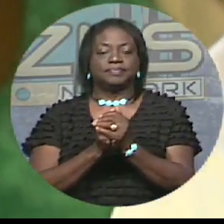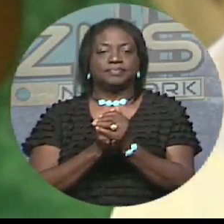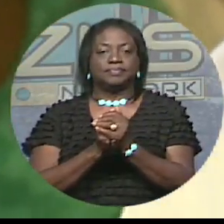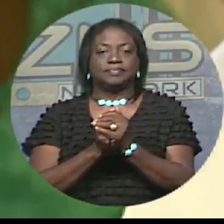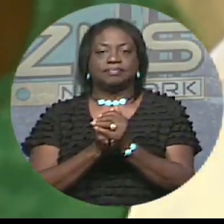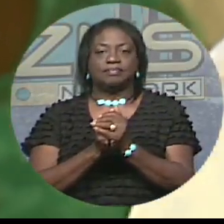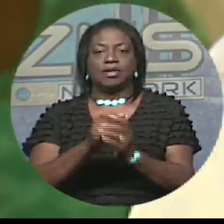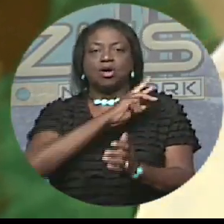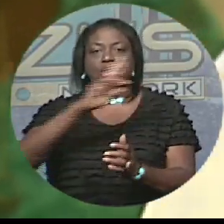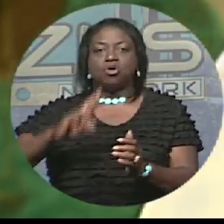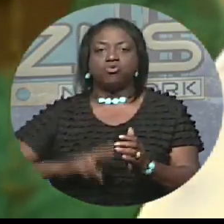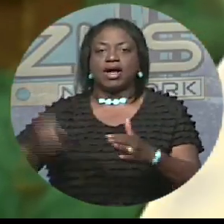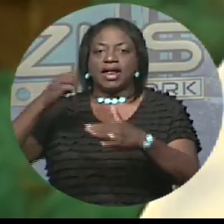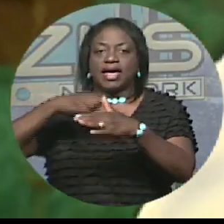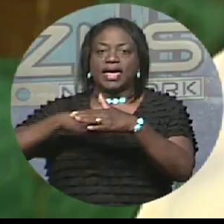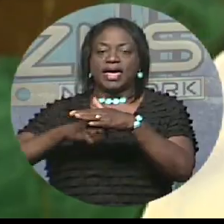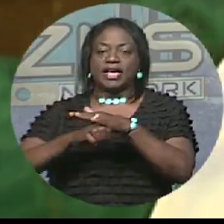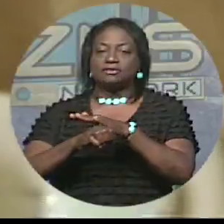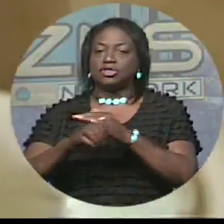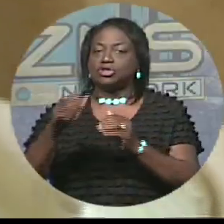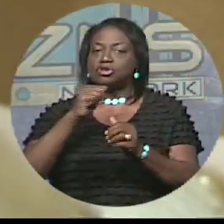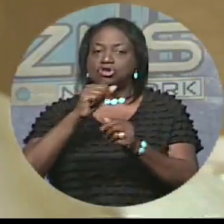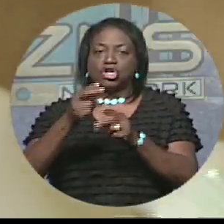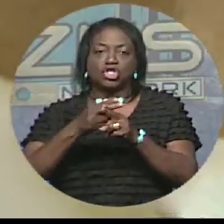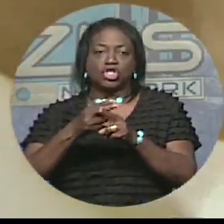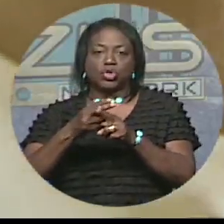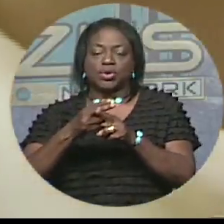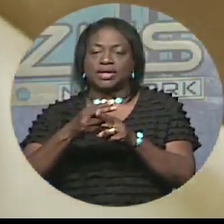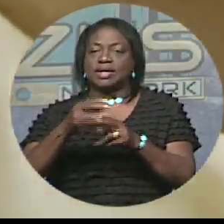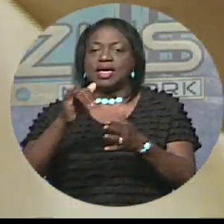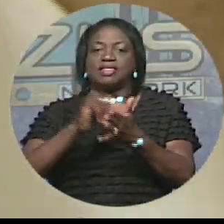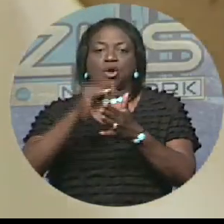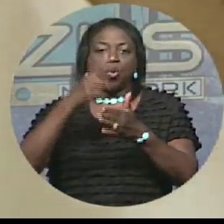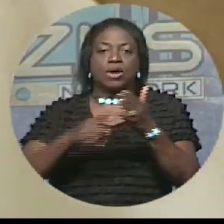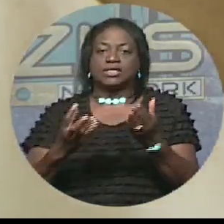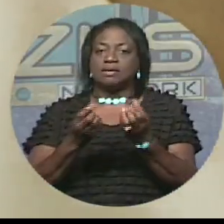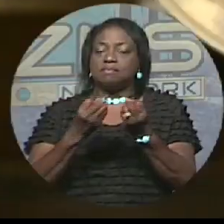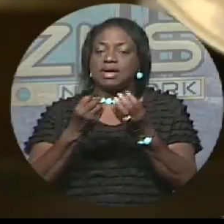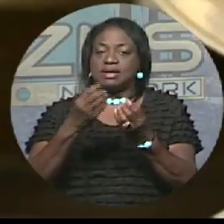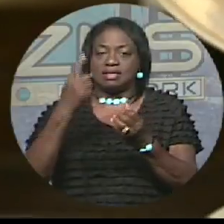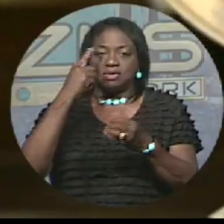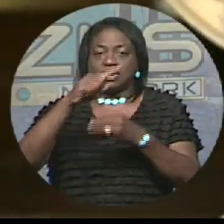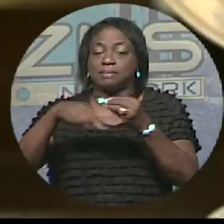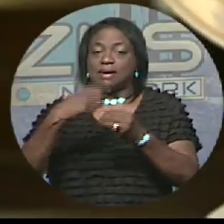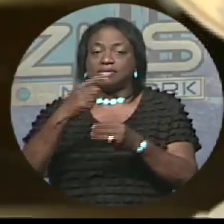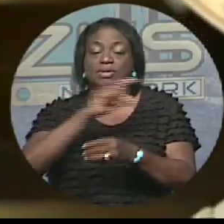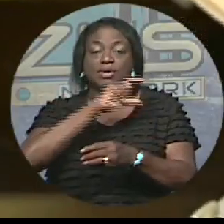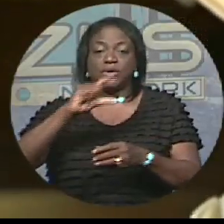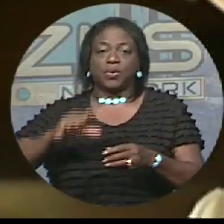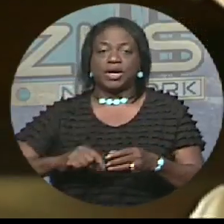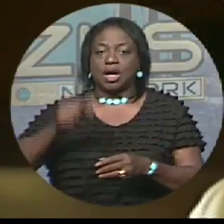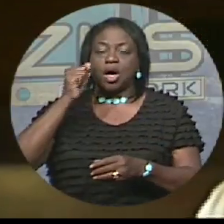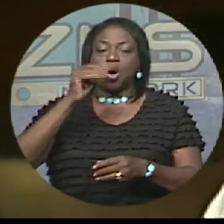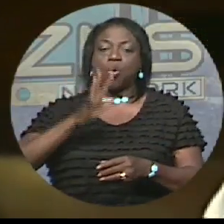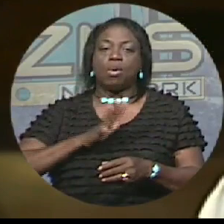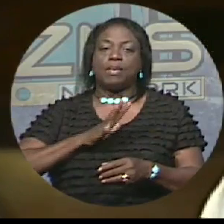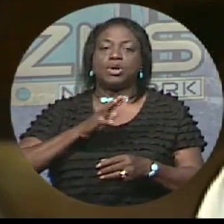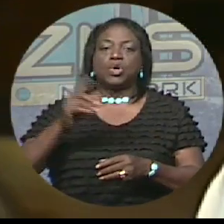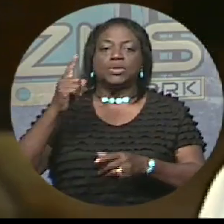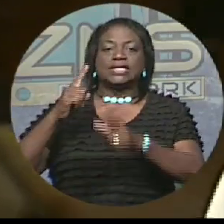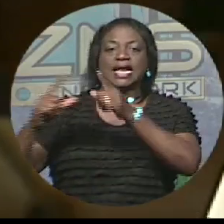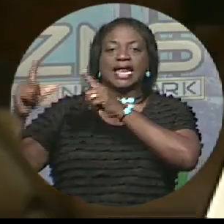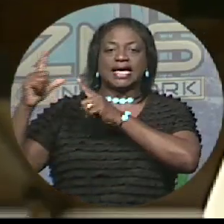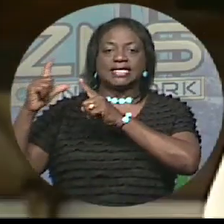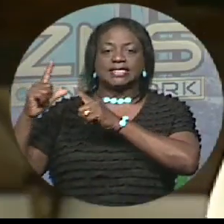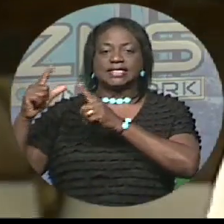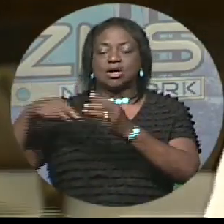Her royal entrance was nothing short of what many expected the new representative to Her Majesty the Queen, and a woman whose legacy surrounds the grace and elegance